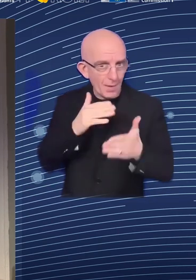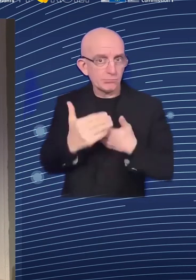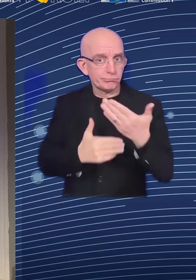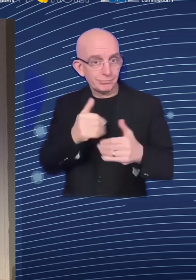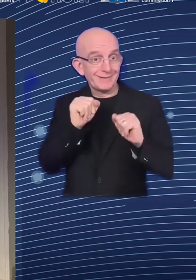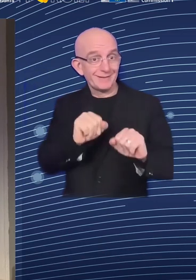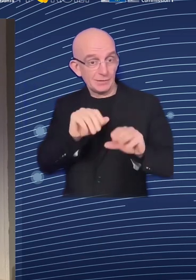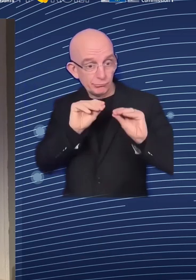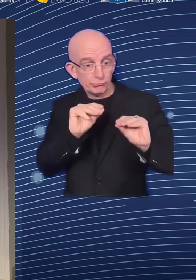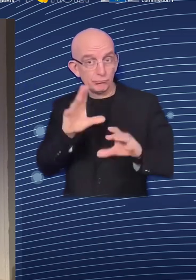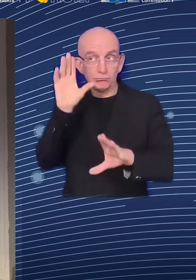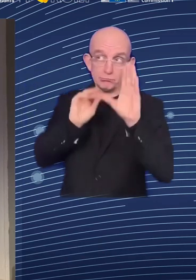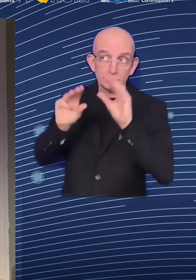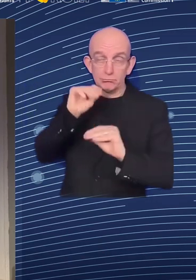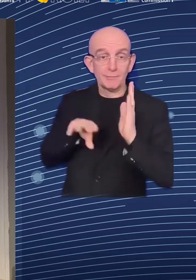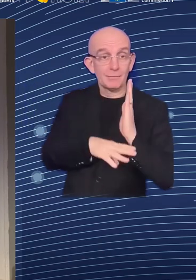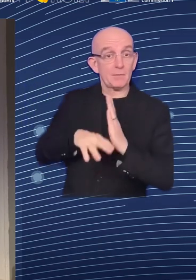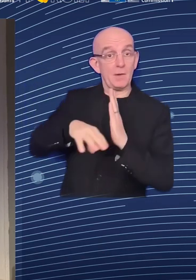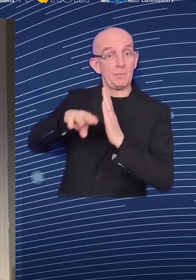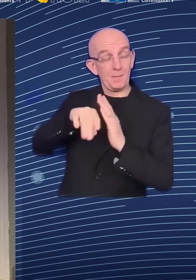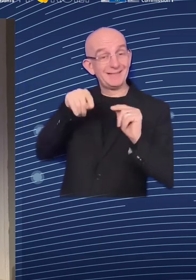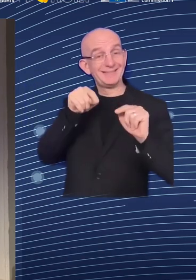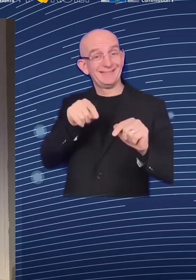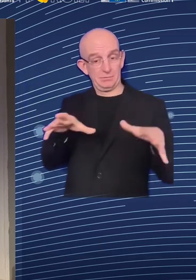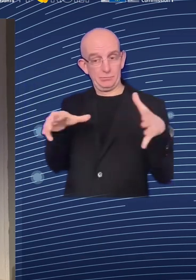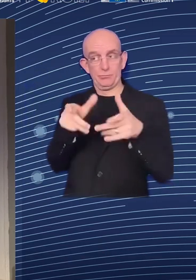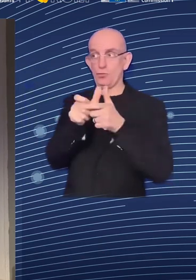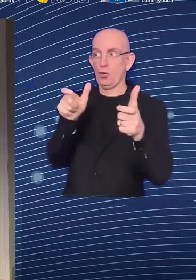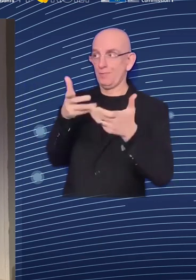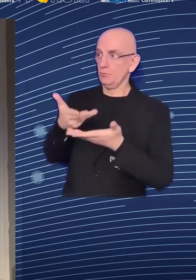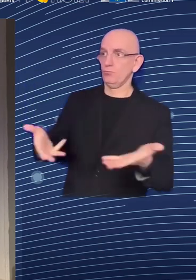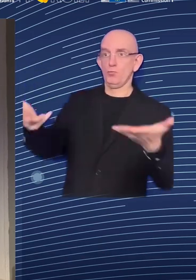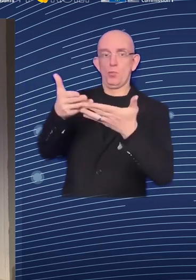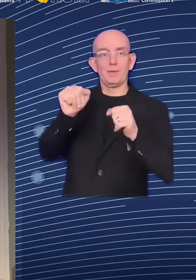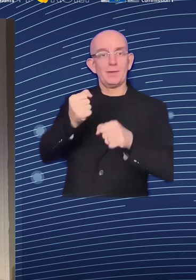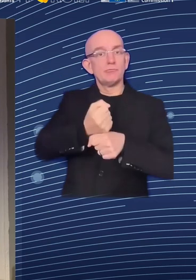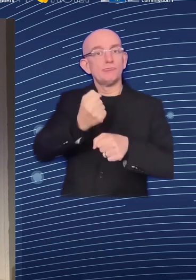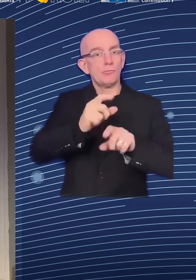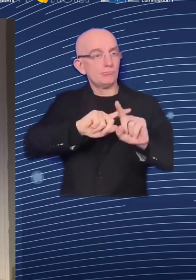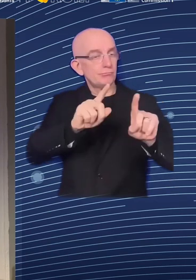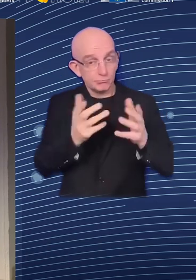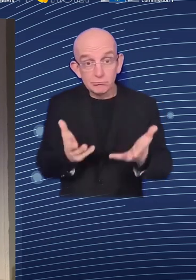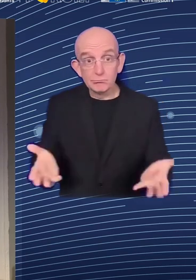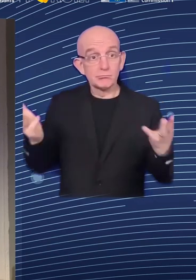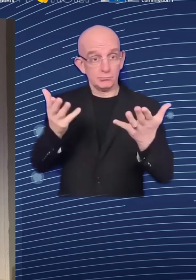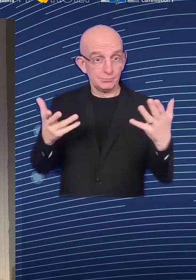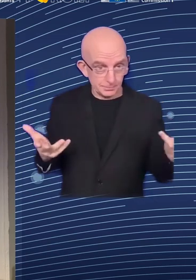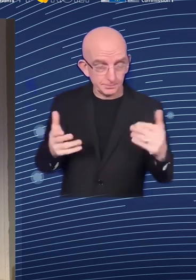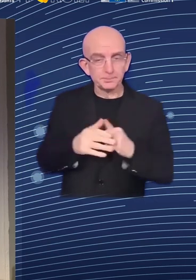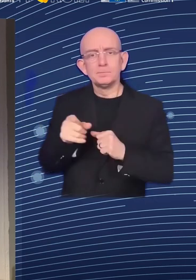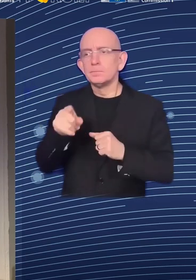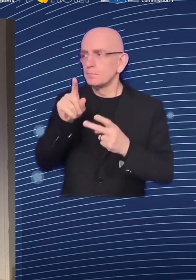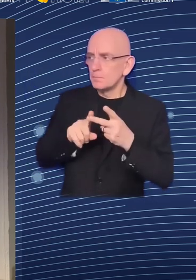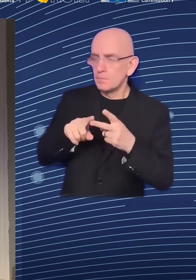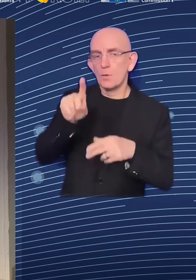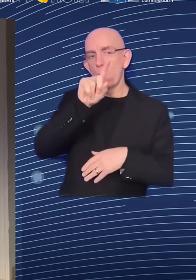I have another question, Veronica, directed at you. You hinted at this anyway. The question is there a point in the intensity